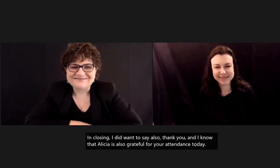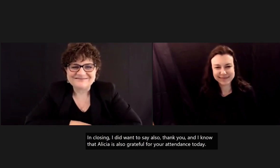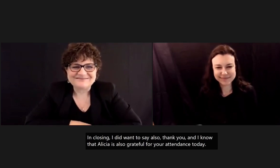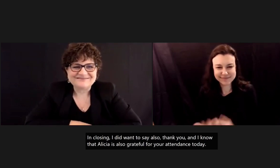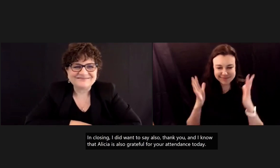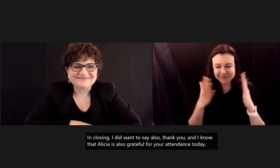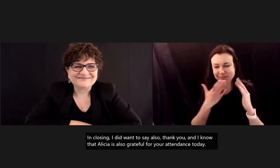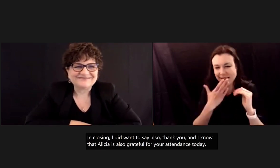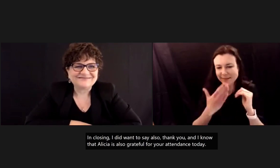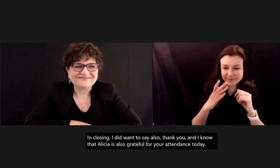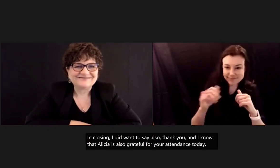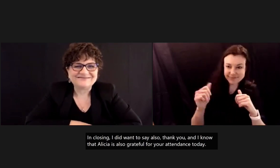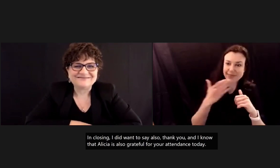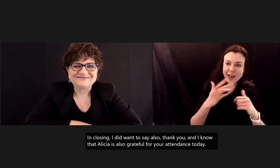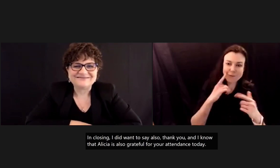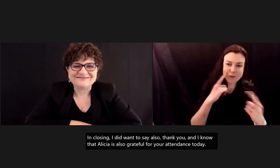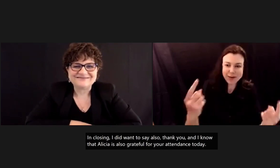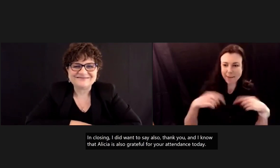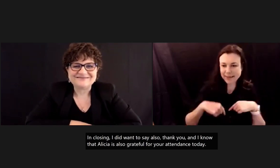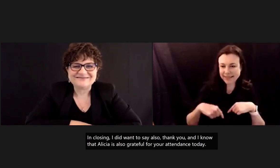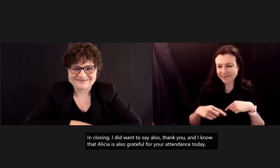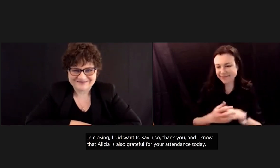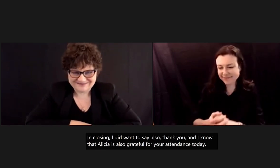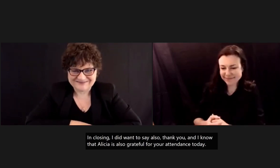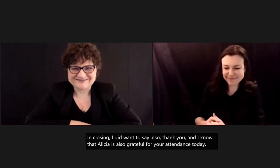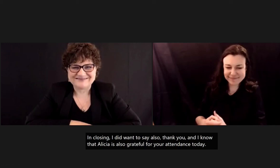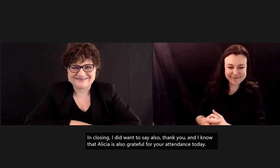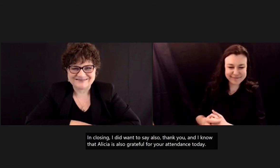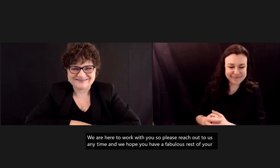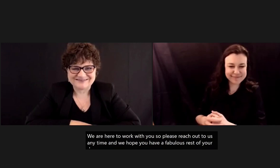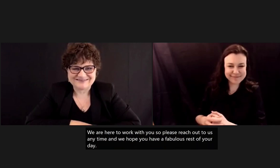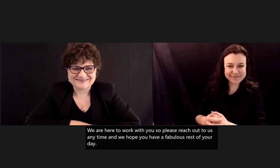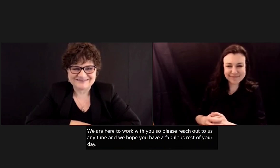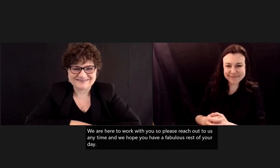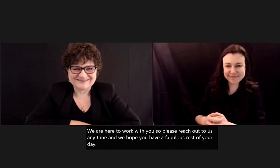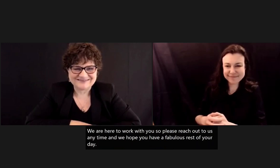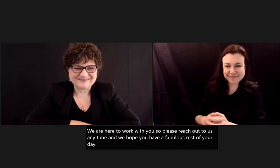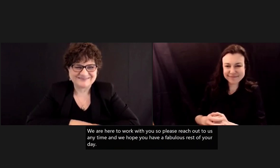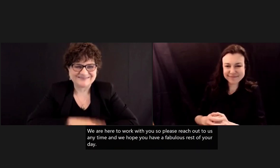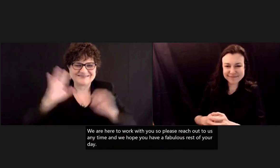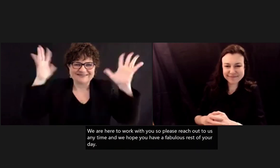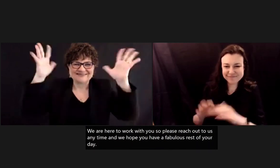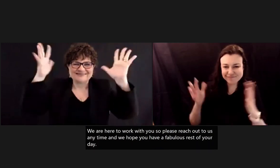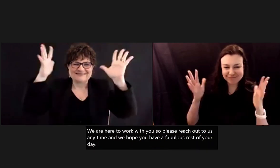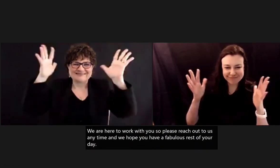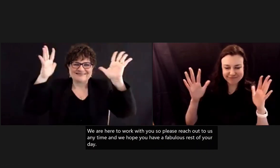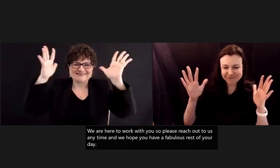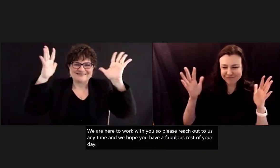fabulous rest of your day. Thank you. And thank you all for joining us.